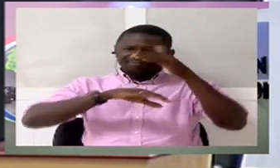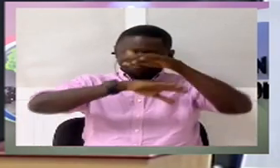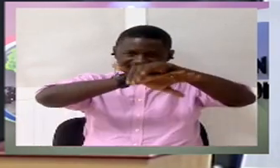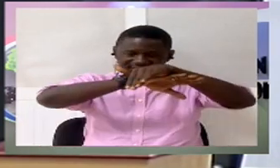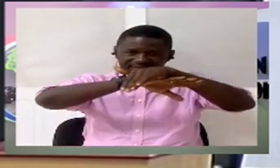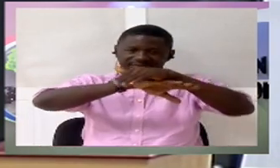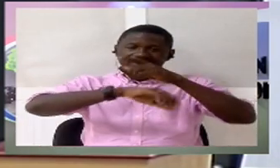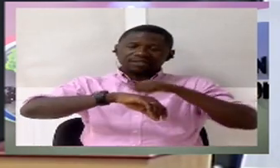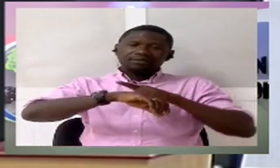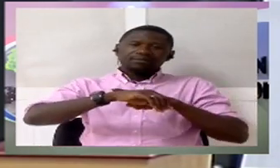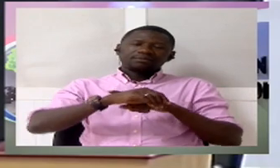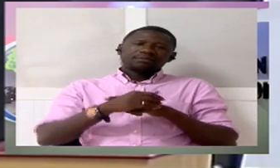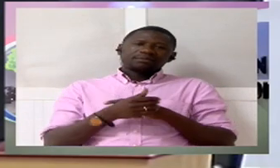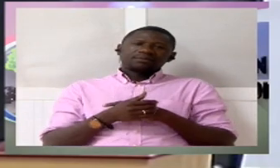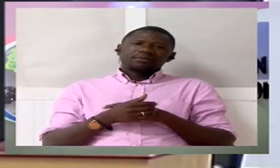time.